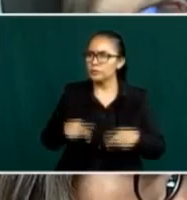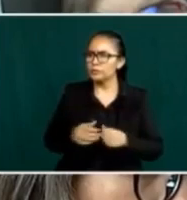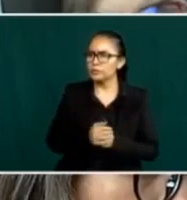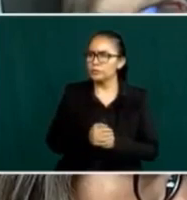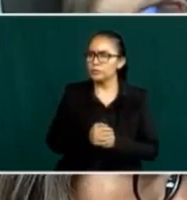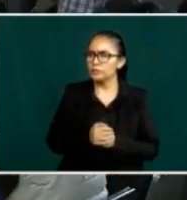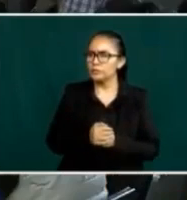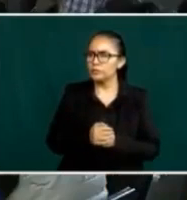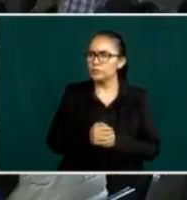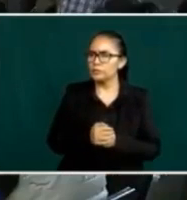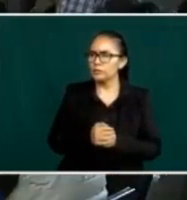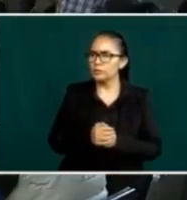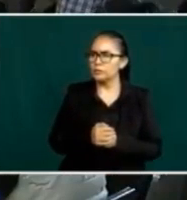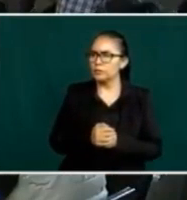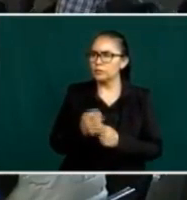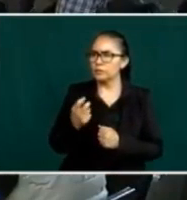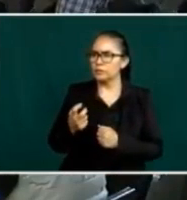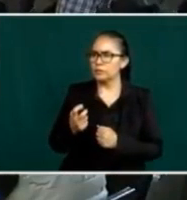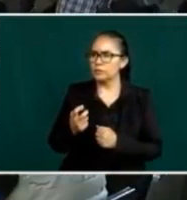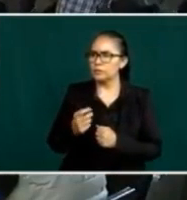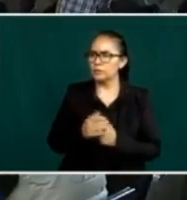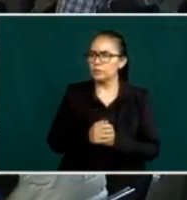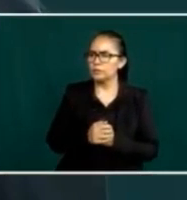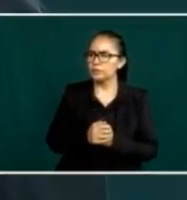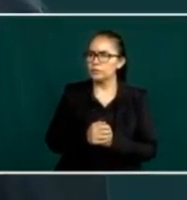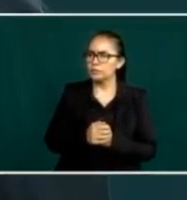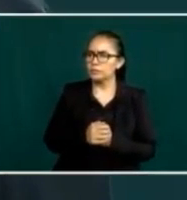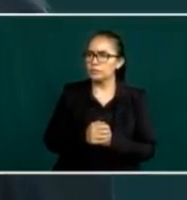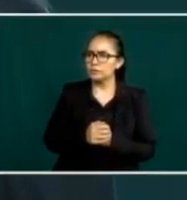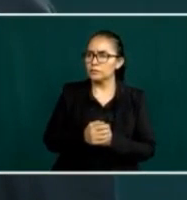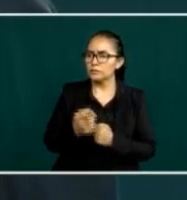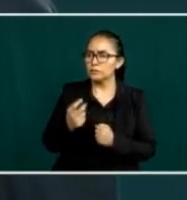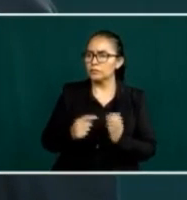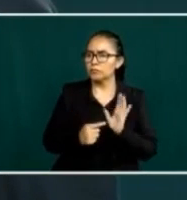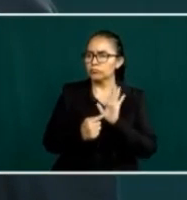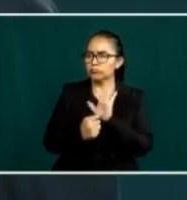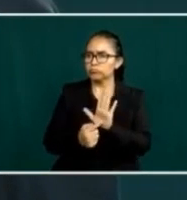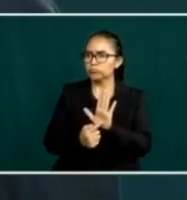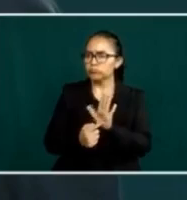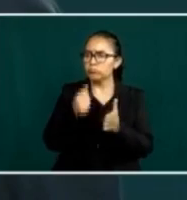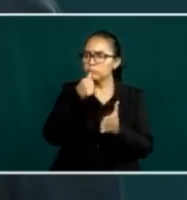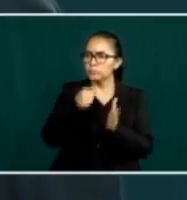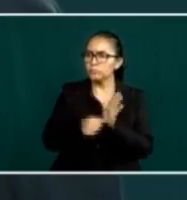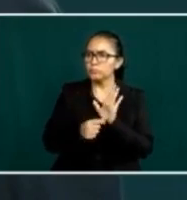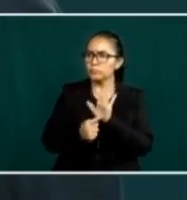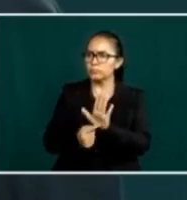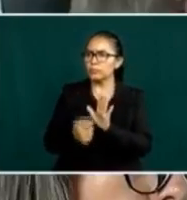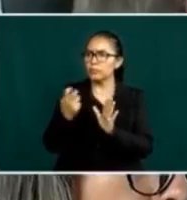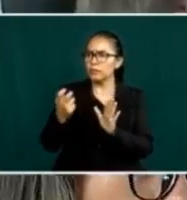people that have permitted, that have been extorting him. And here's the complaint.